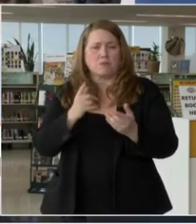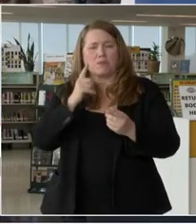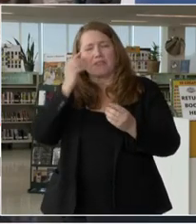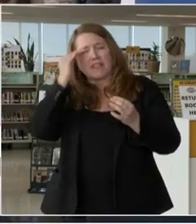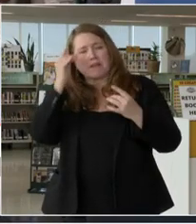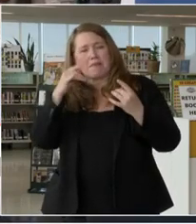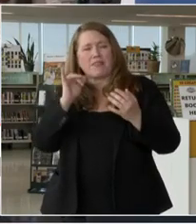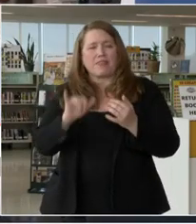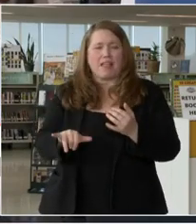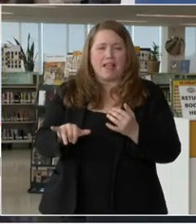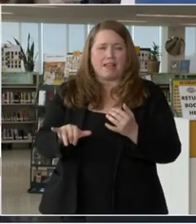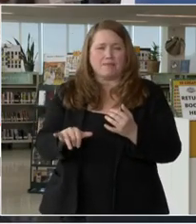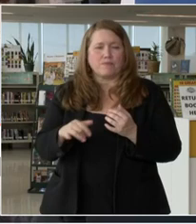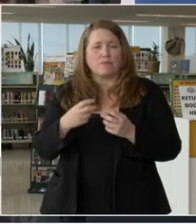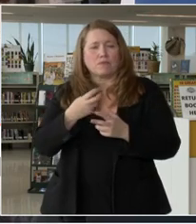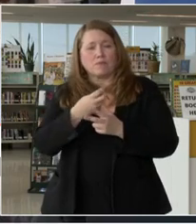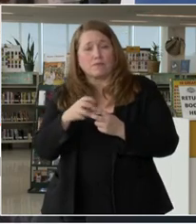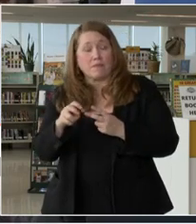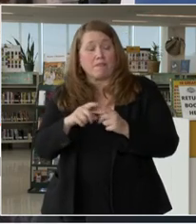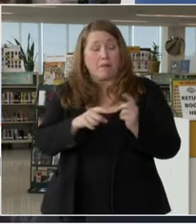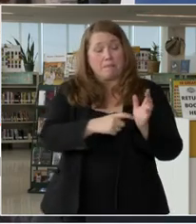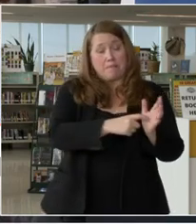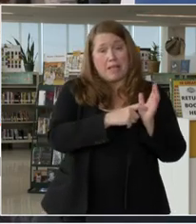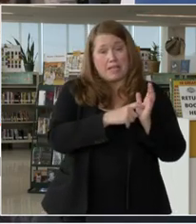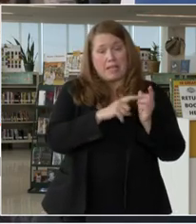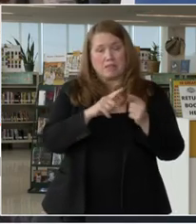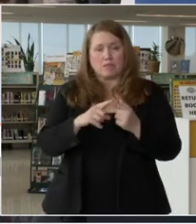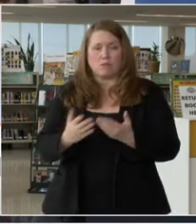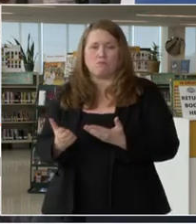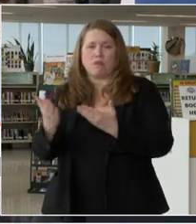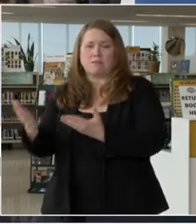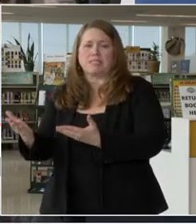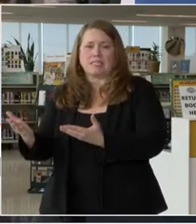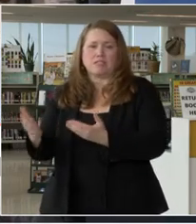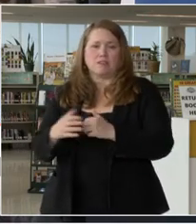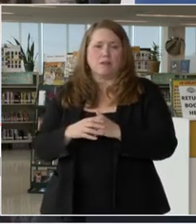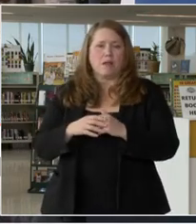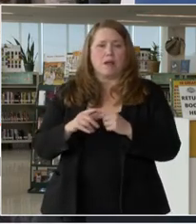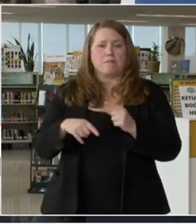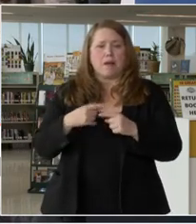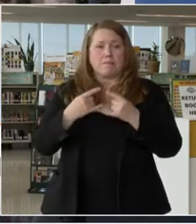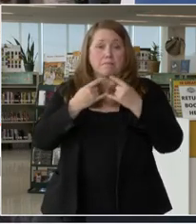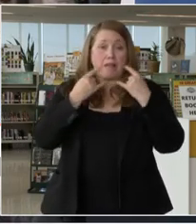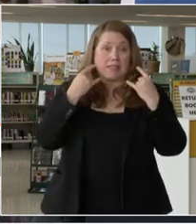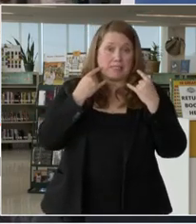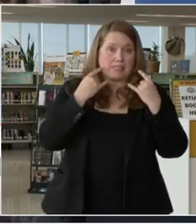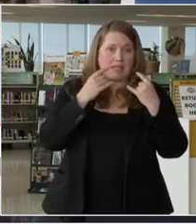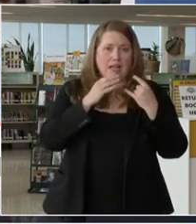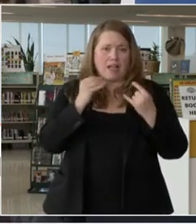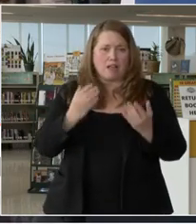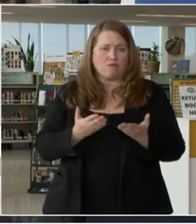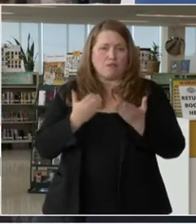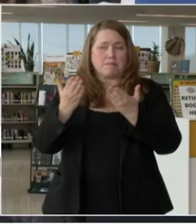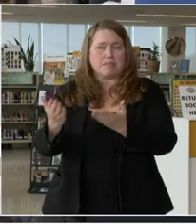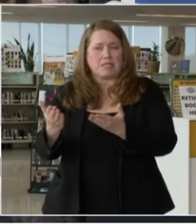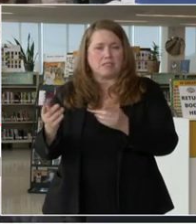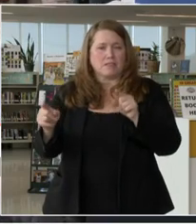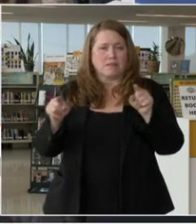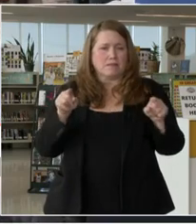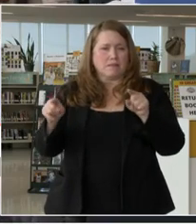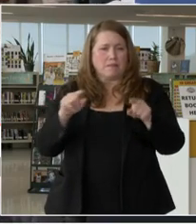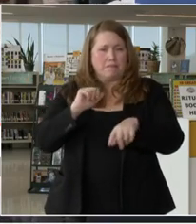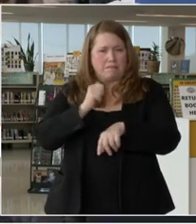as going from a mandate to a recommendation about mask wearing, and those recommendations will be based